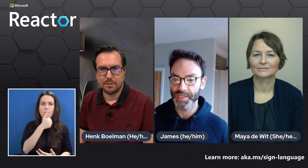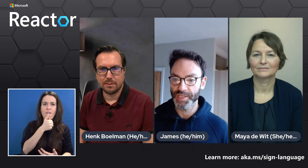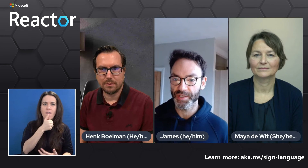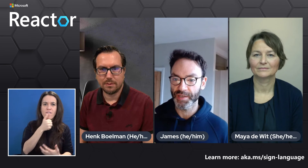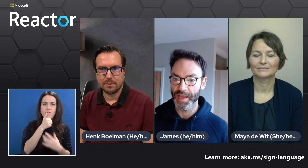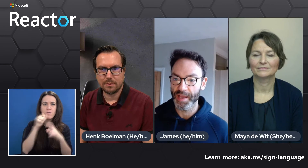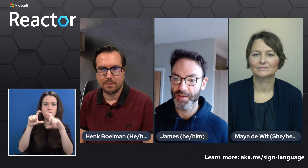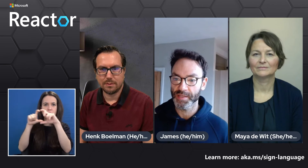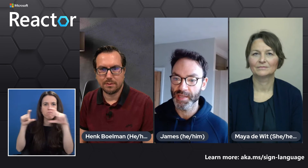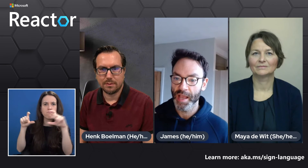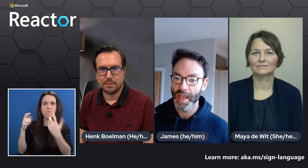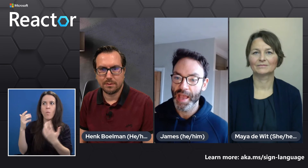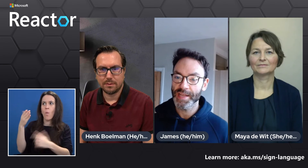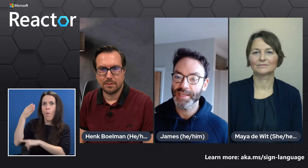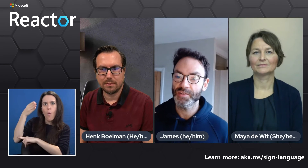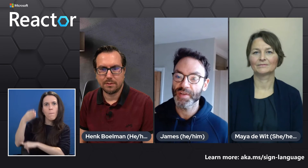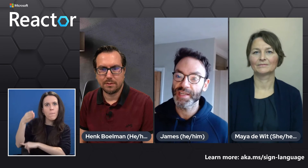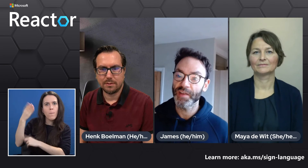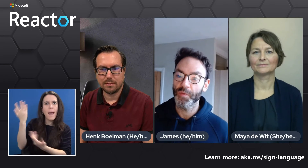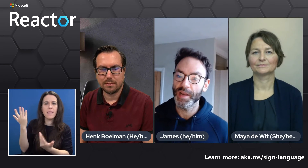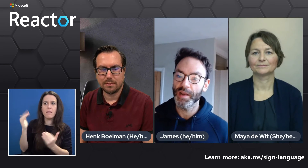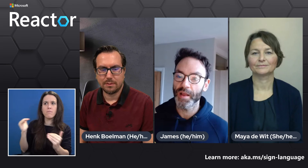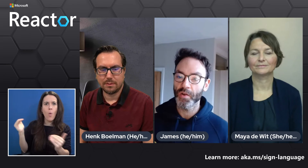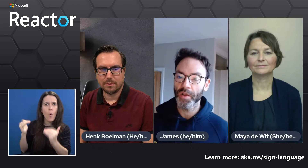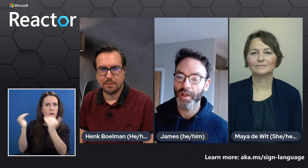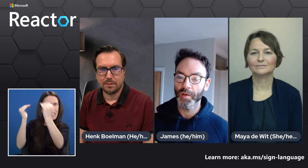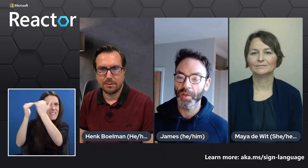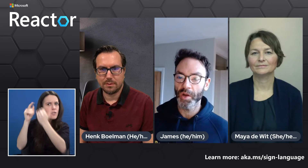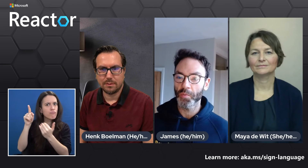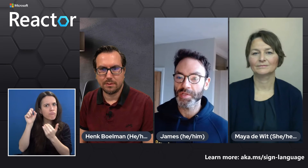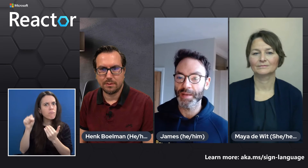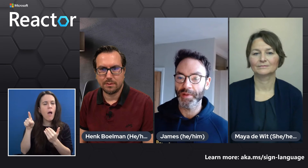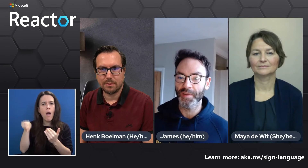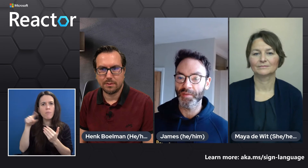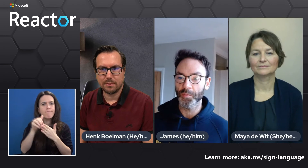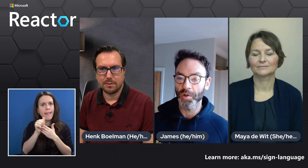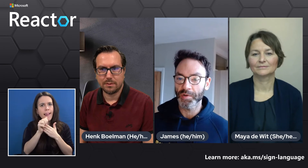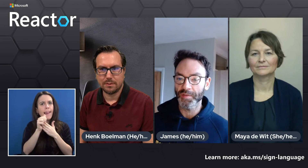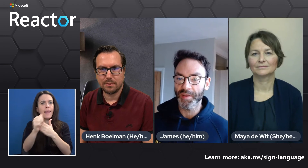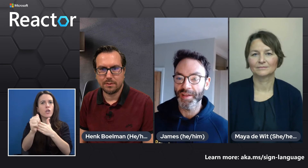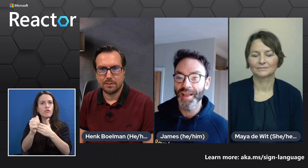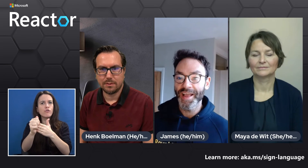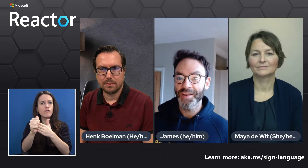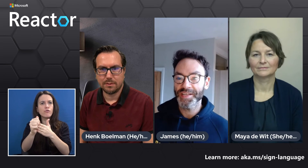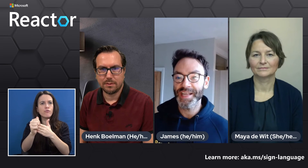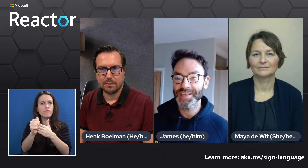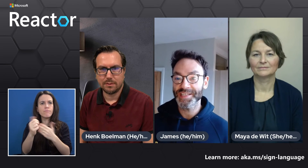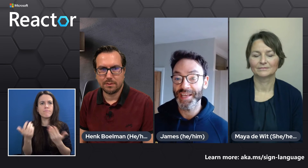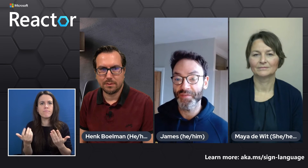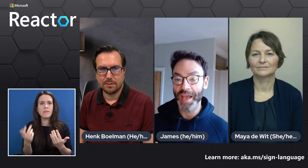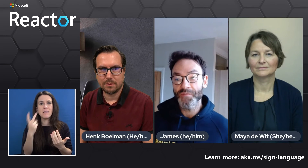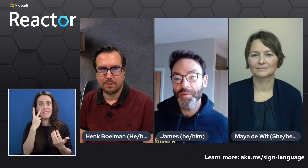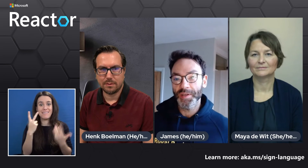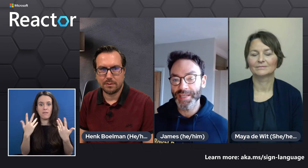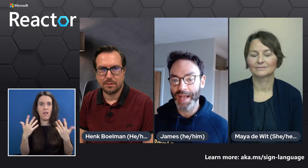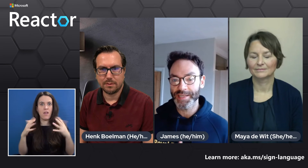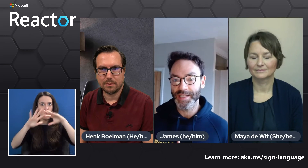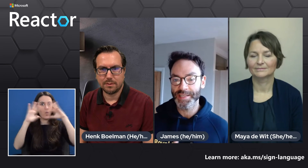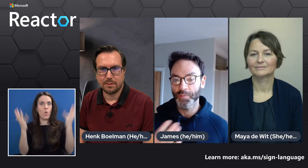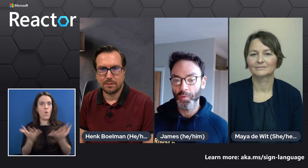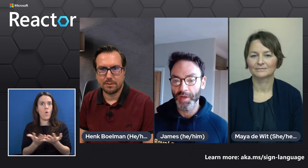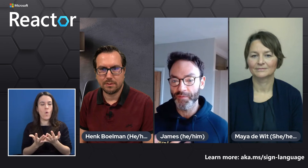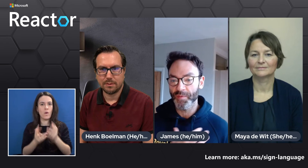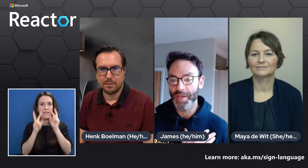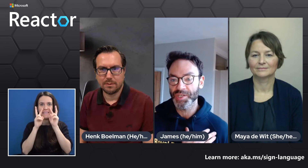leadership position here? Because it's interesting if we look at, what's happening around the world and the necessity for everyone to